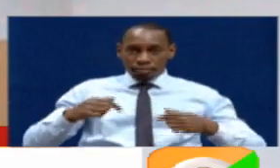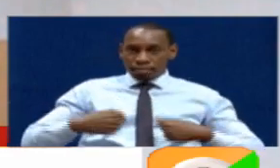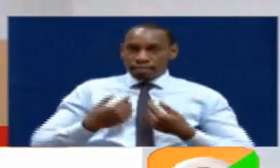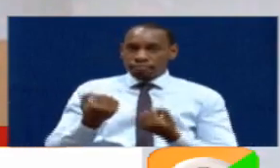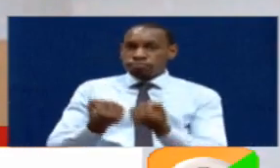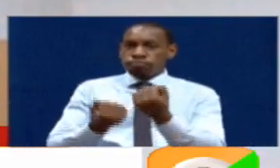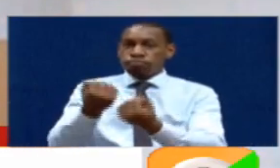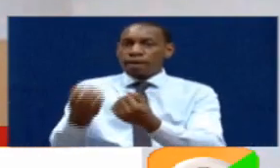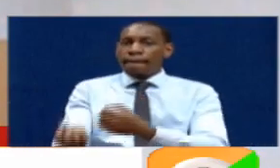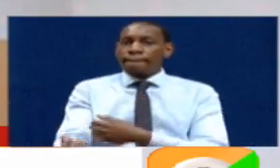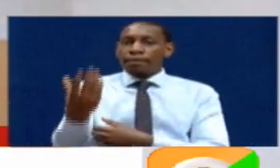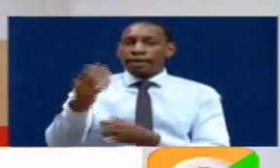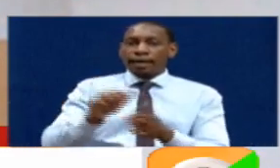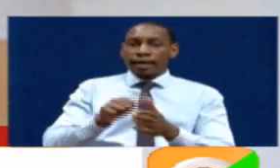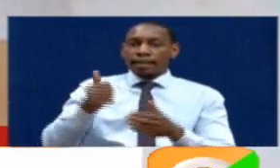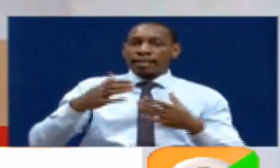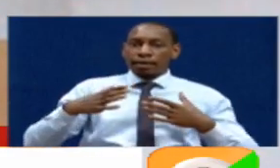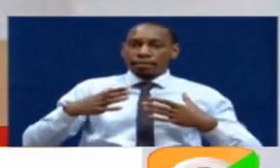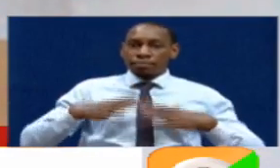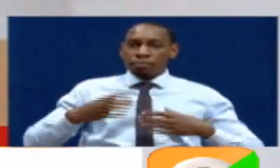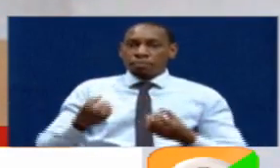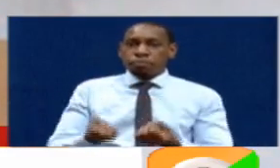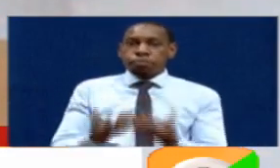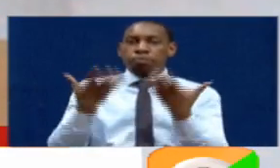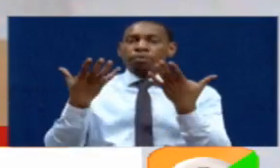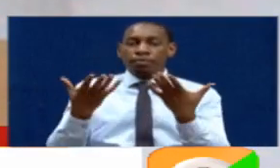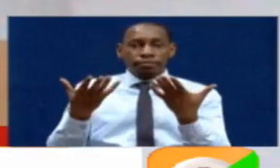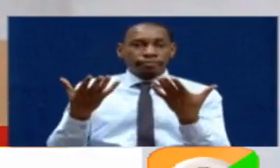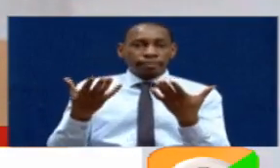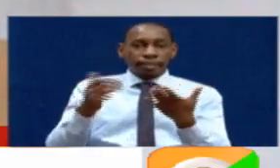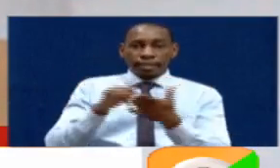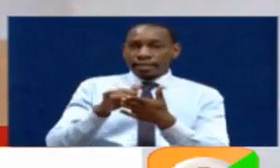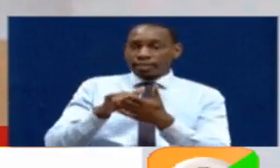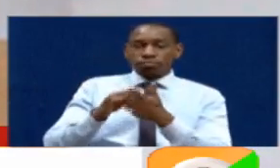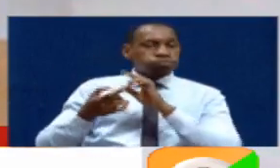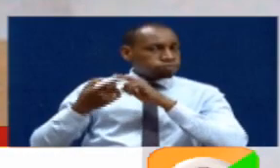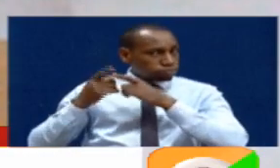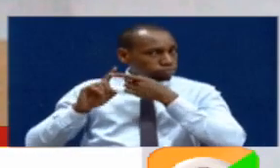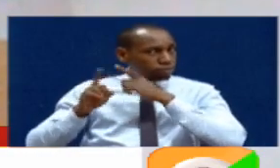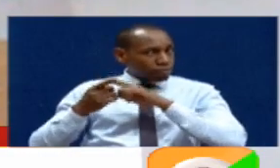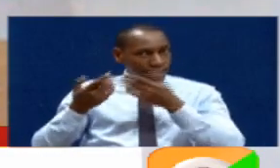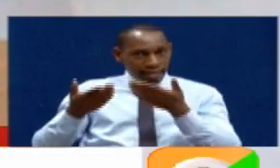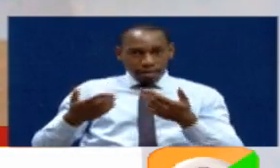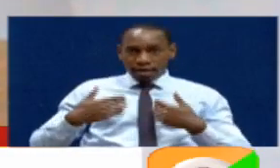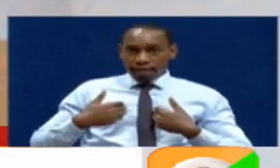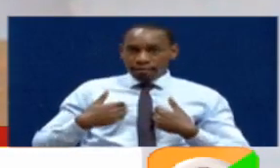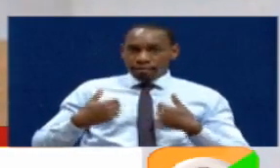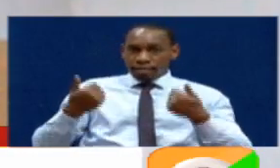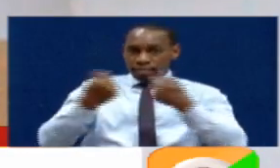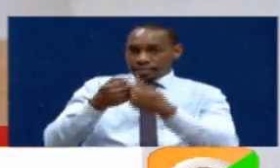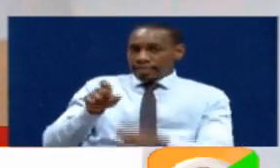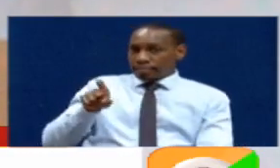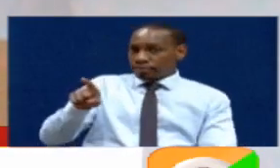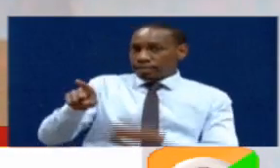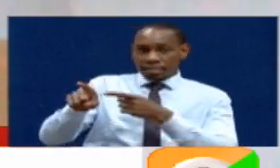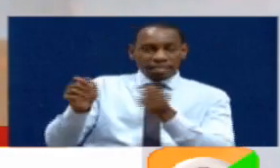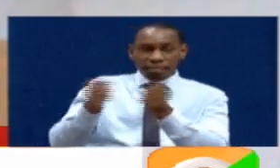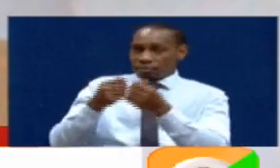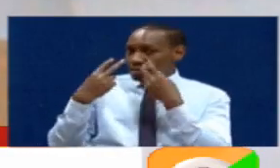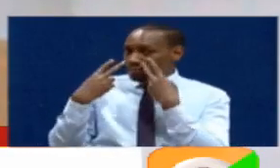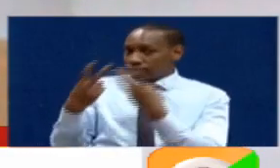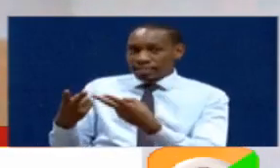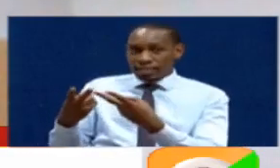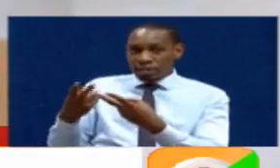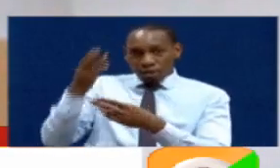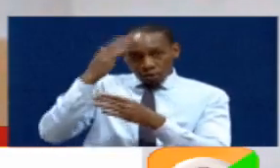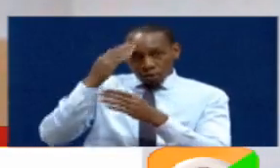drove over, some people being blown up into pieces. And that just took my mind that now we are fighting a virus that you can't see. You